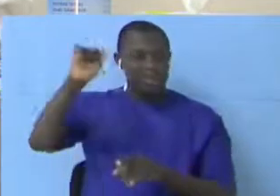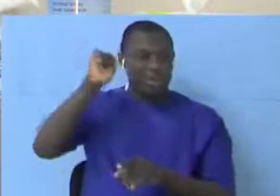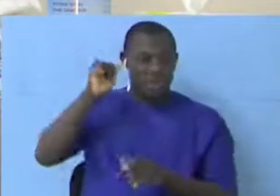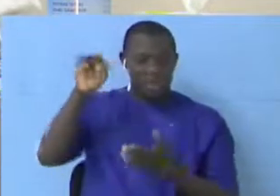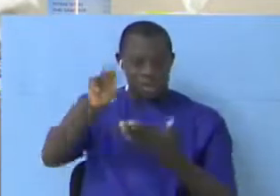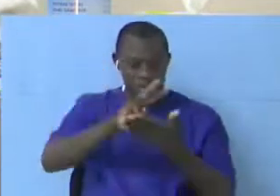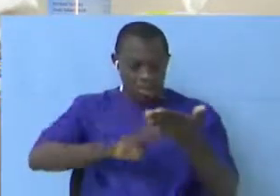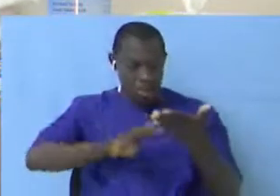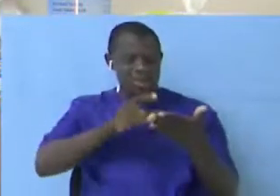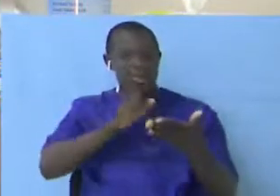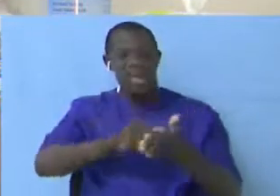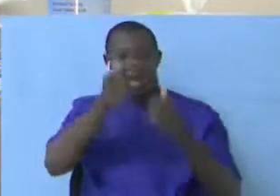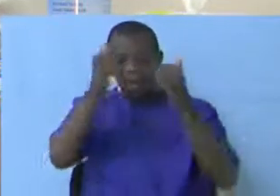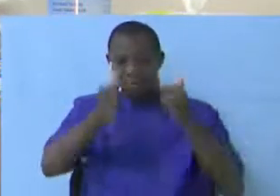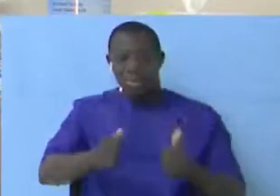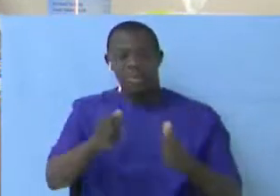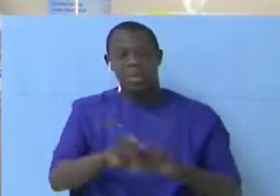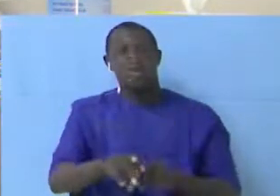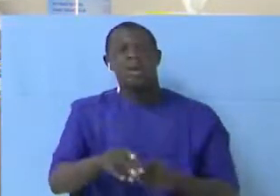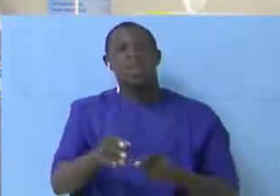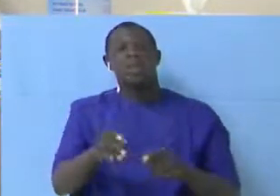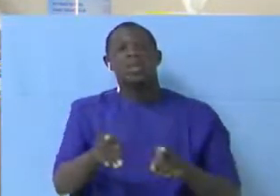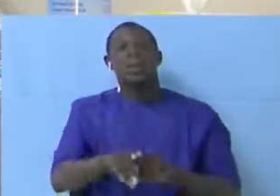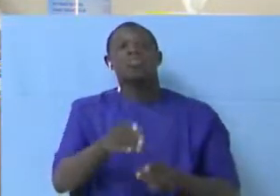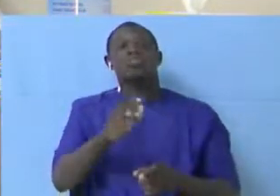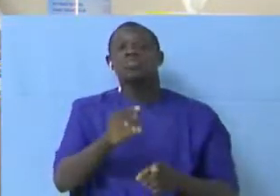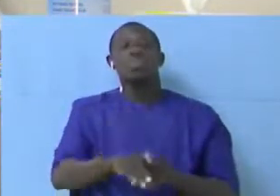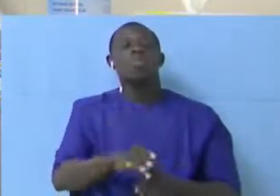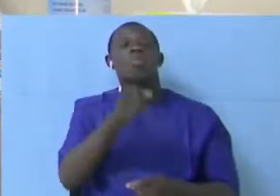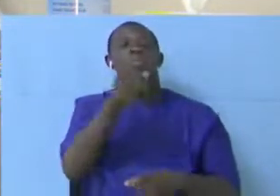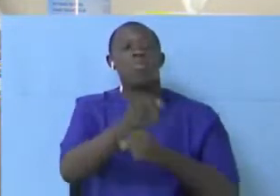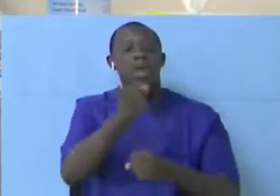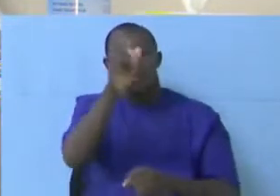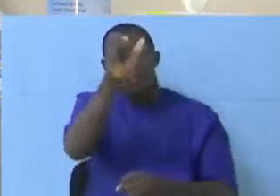Section 21, I believe, absolutely prohibits torture.